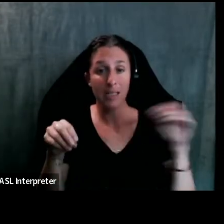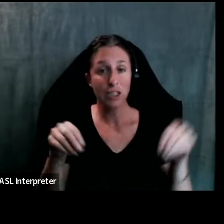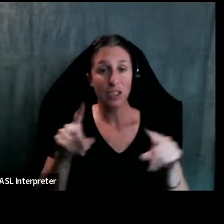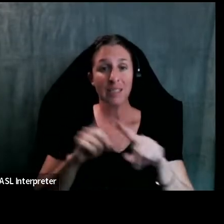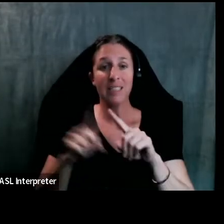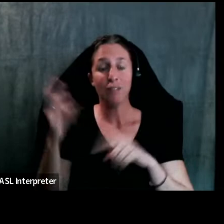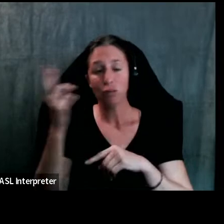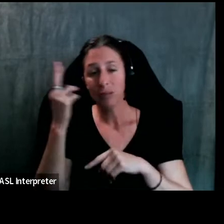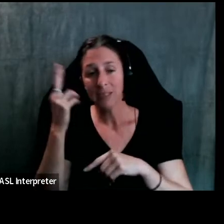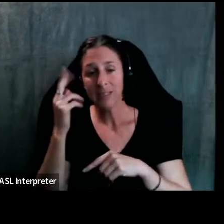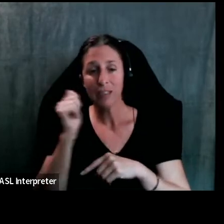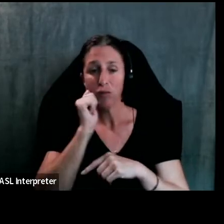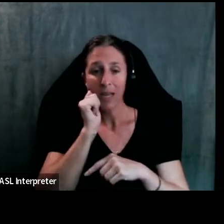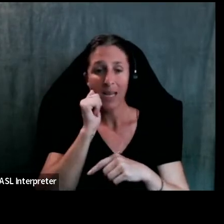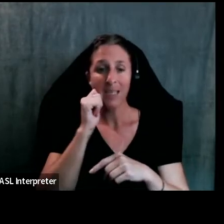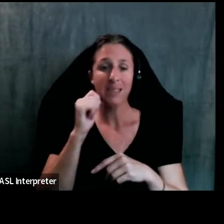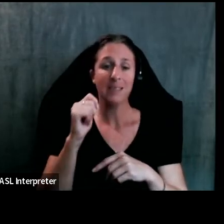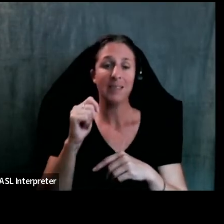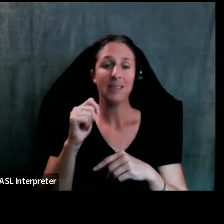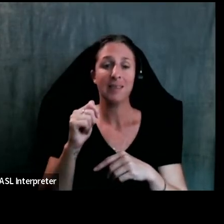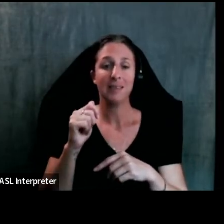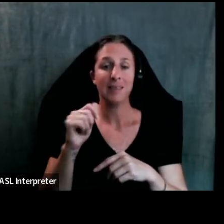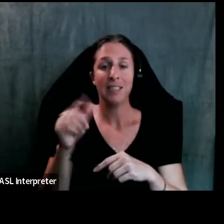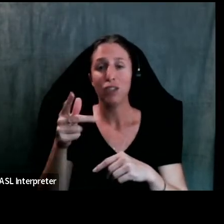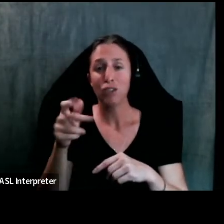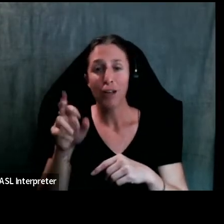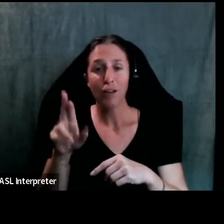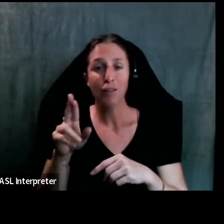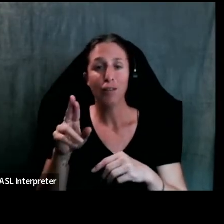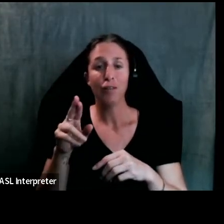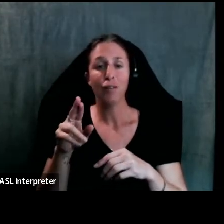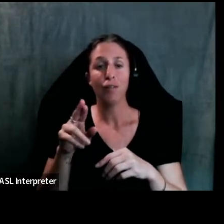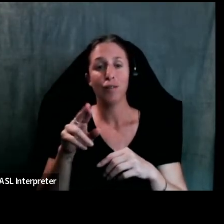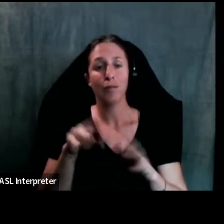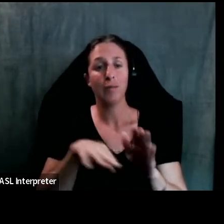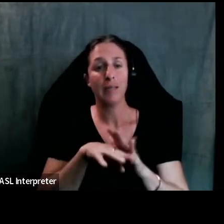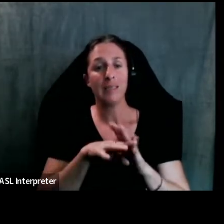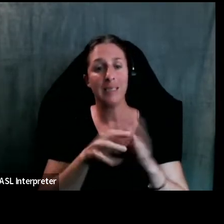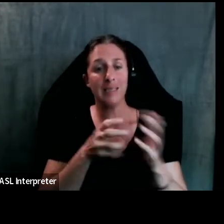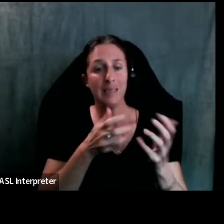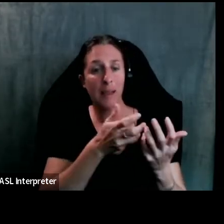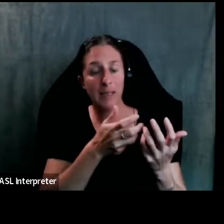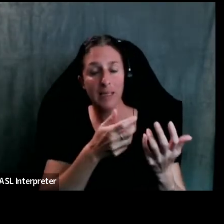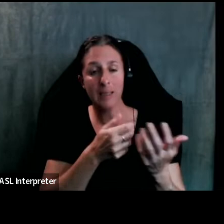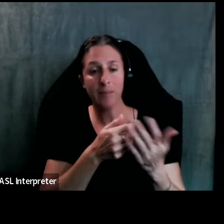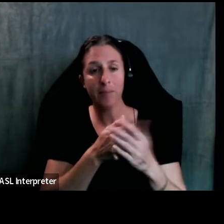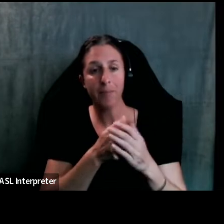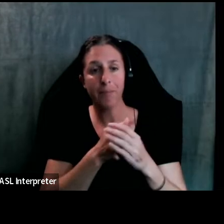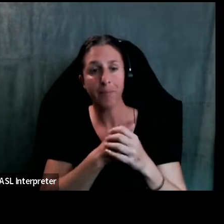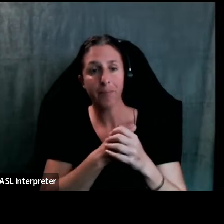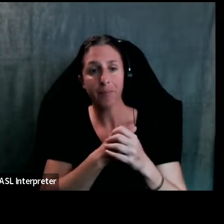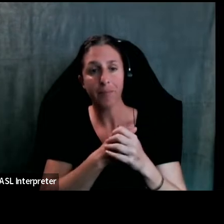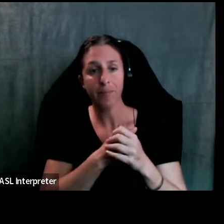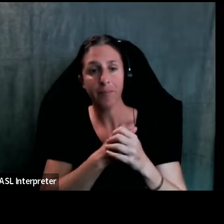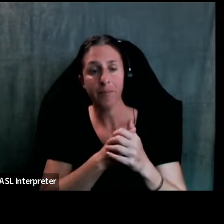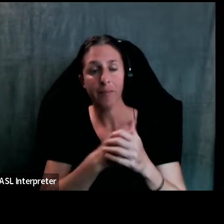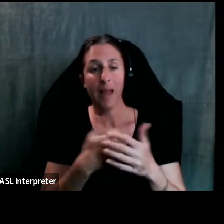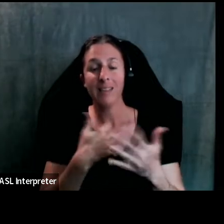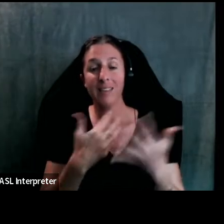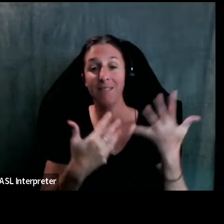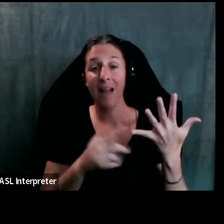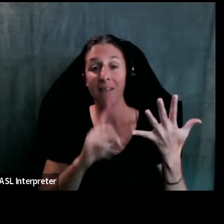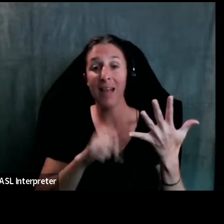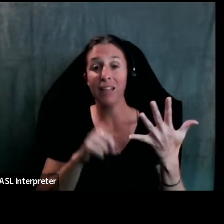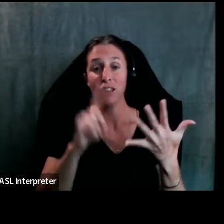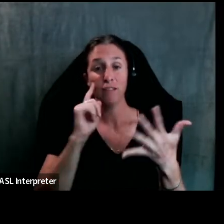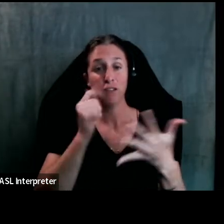race, gender, accessibility, and then it has 5 answers for each of them and for each